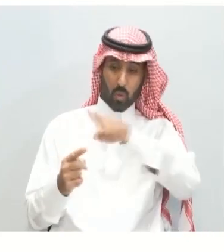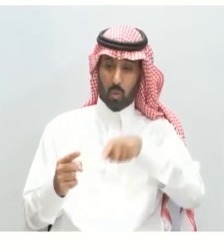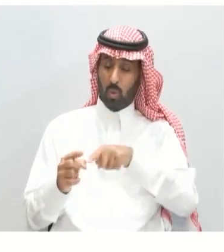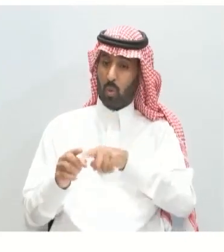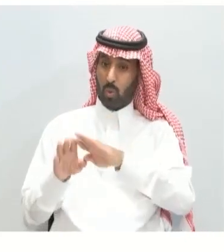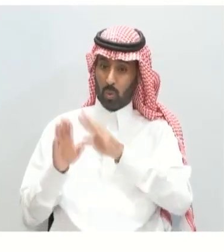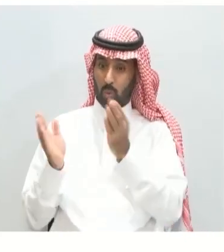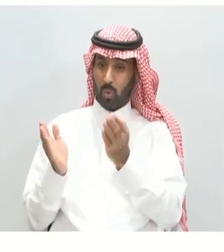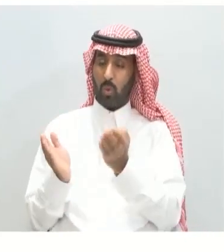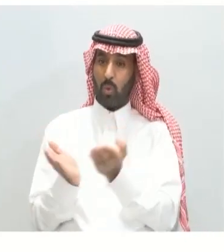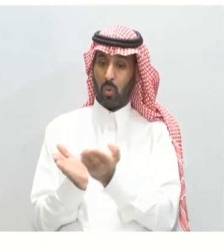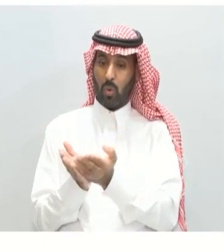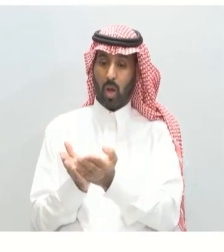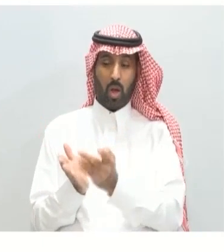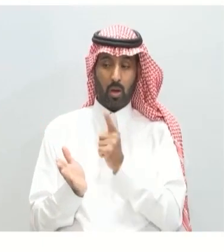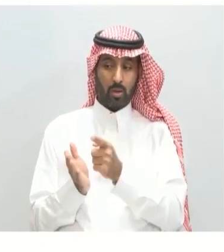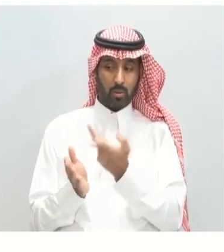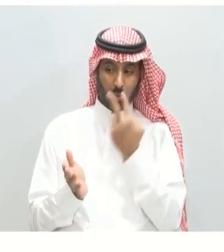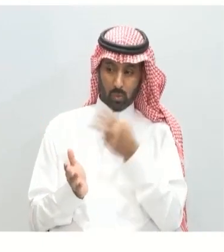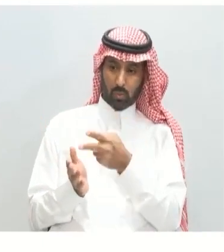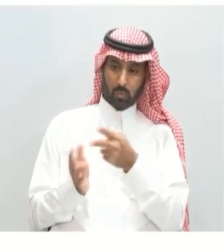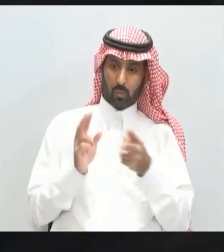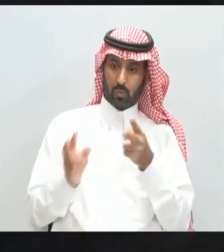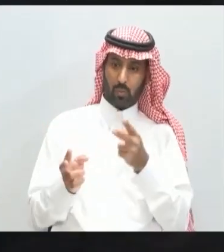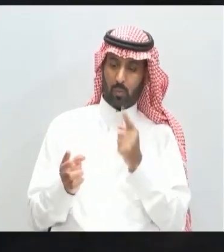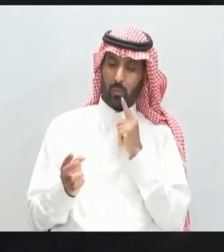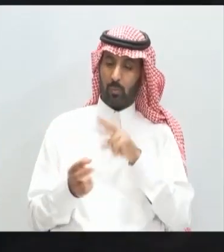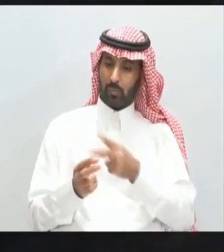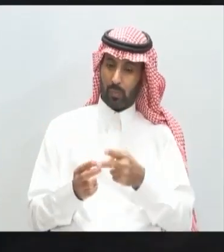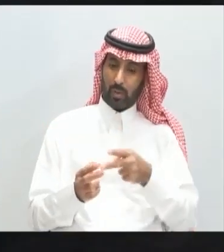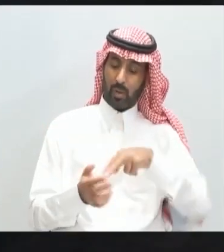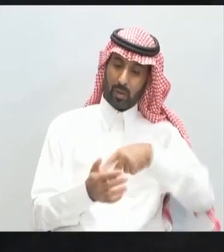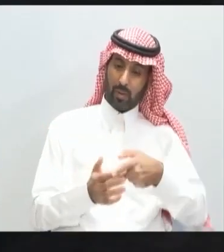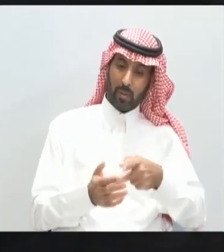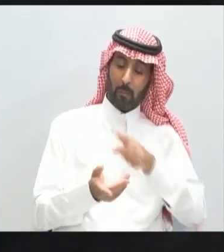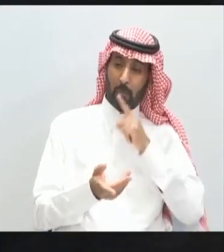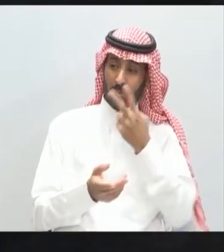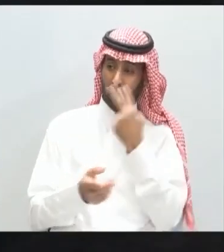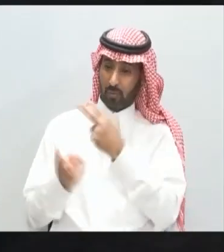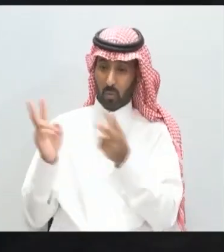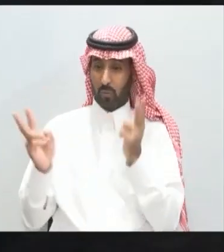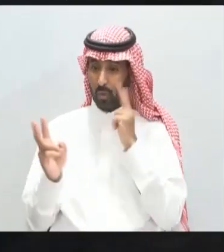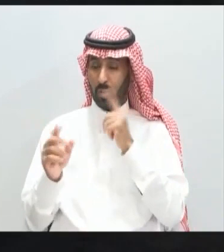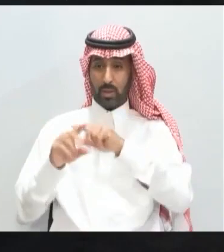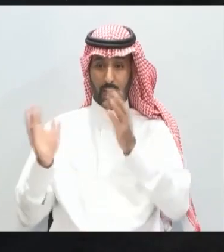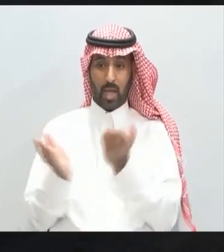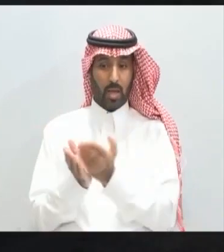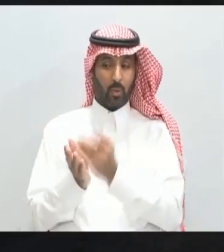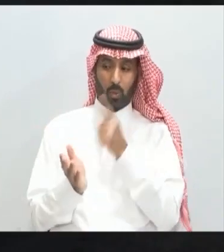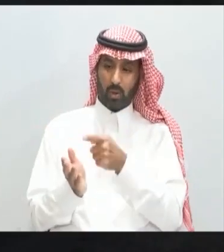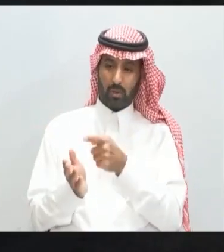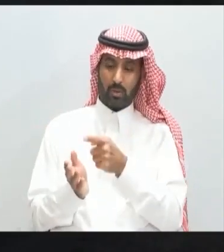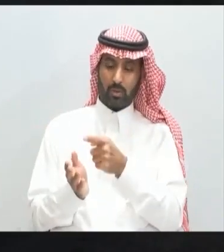whole class? What will happen if you accidentally trip and fall down in front of the whole